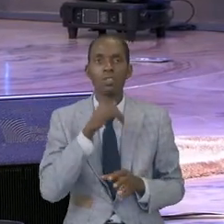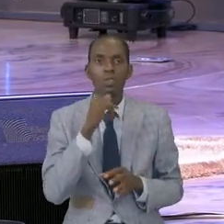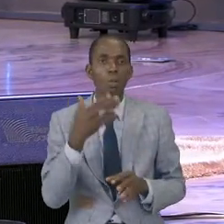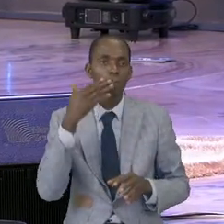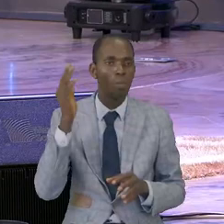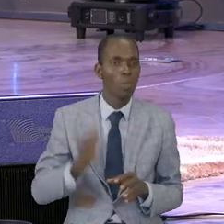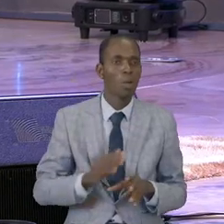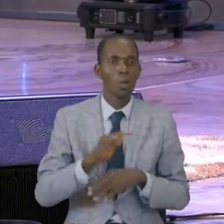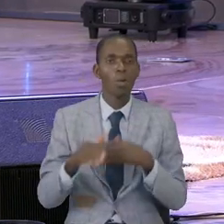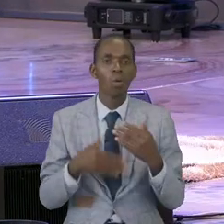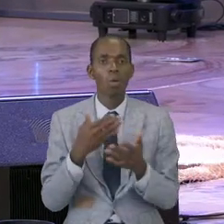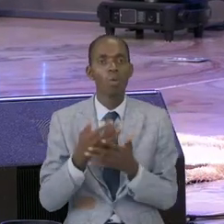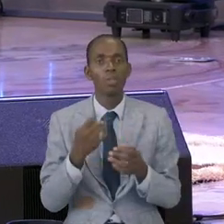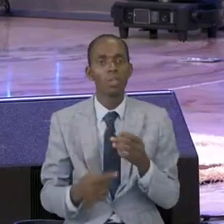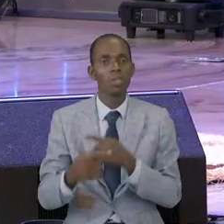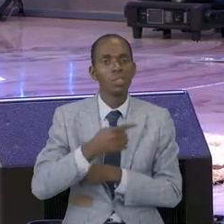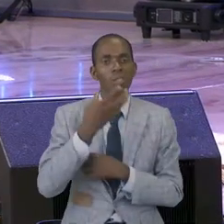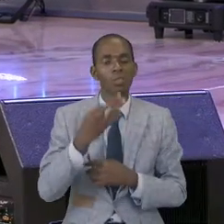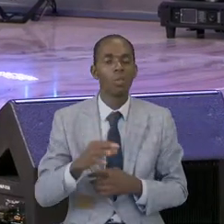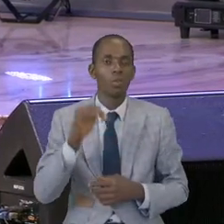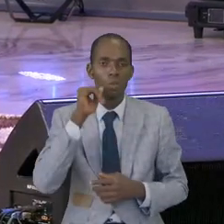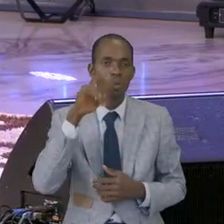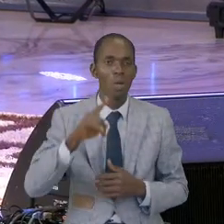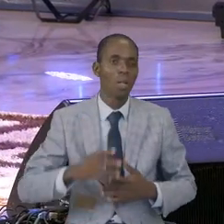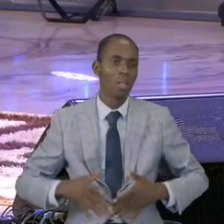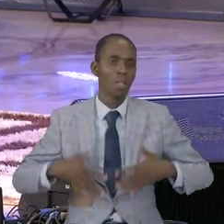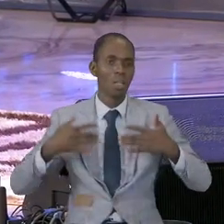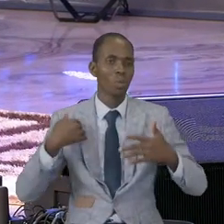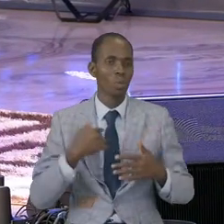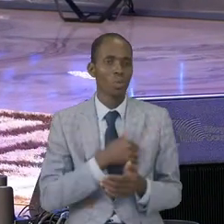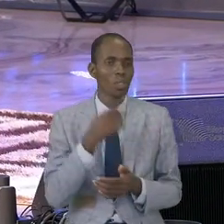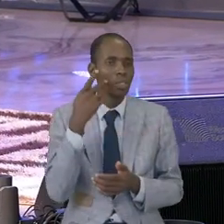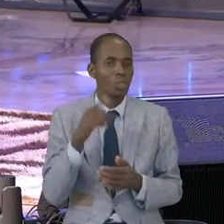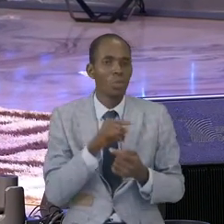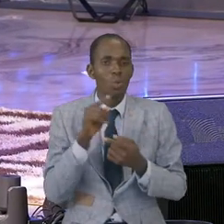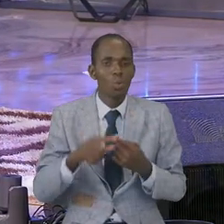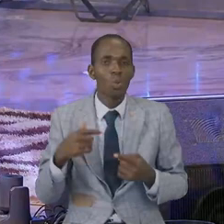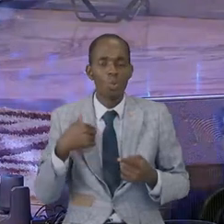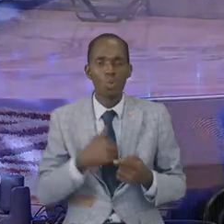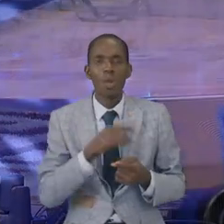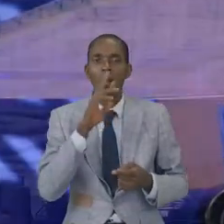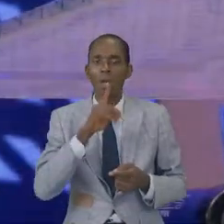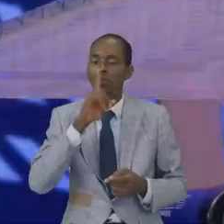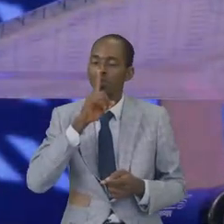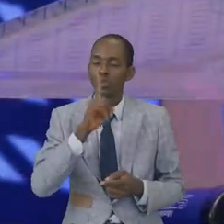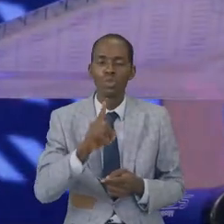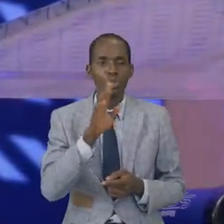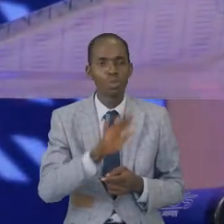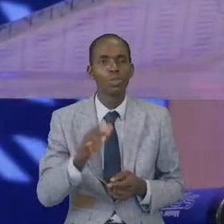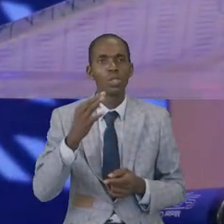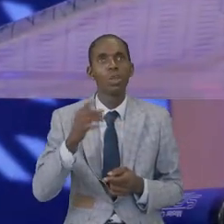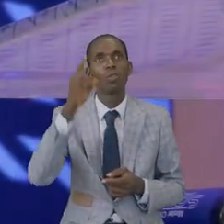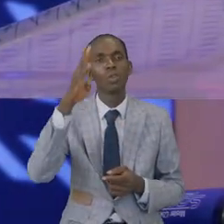evil all the days of her life. You see, when we are real children of God and you are